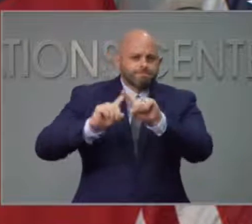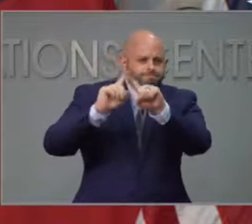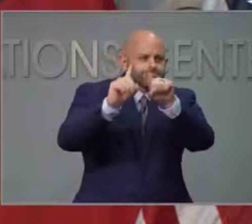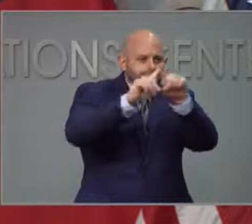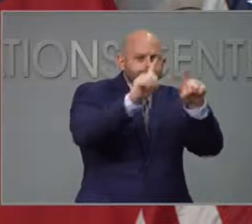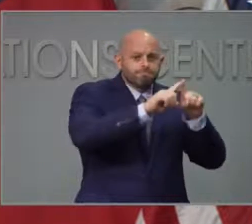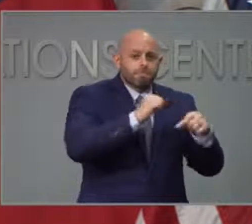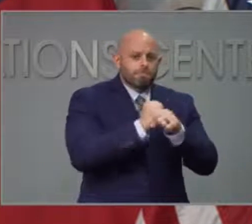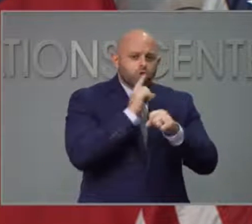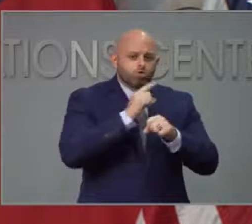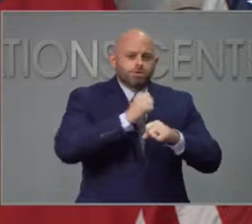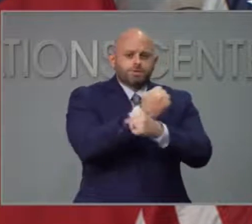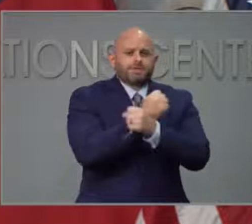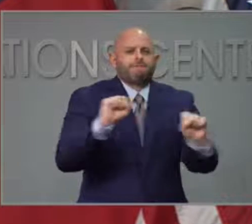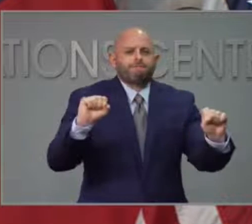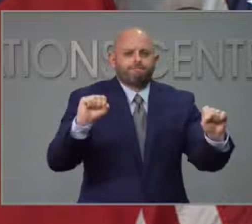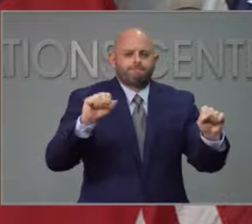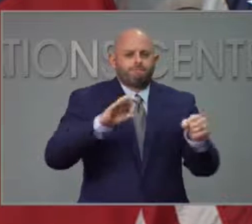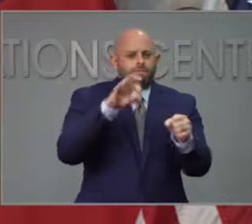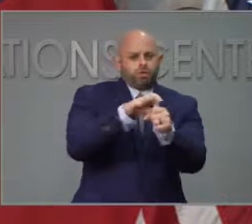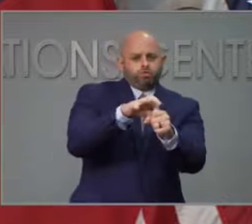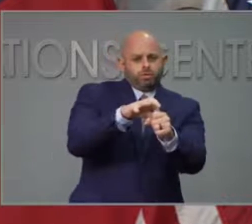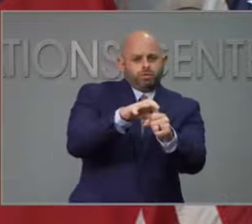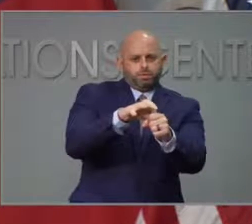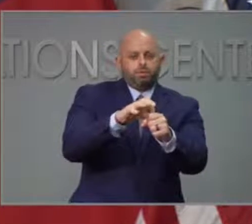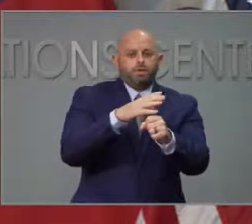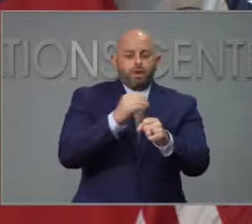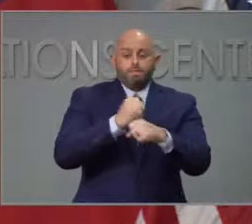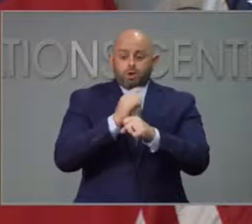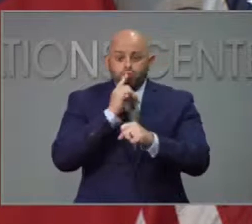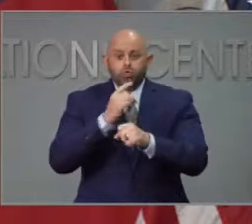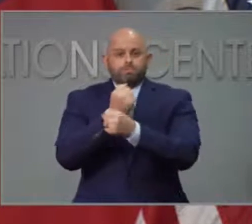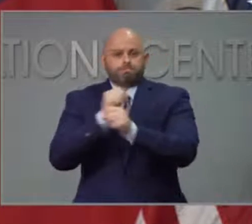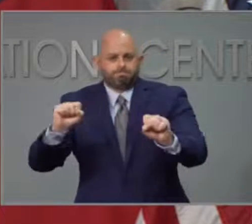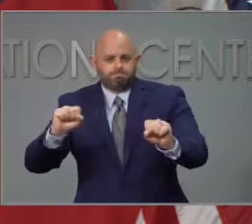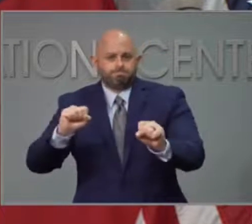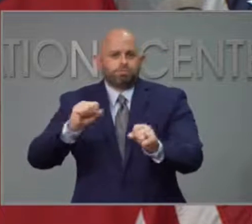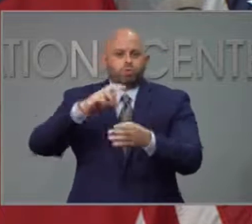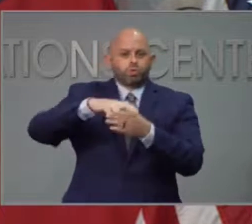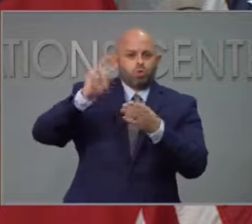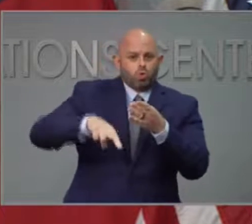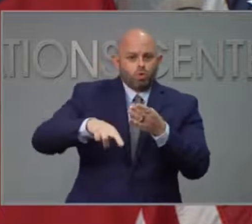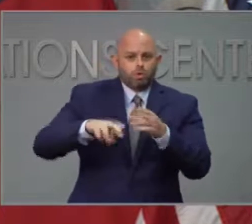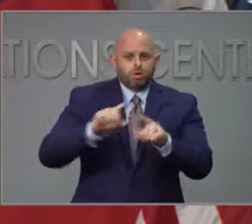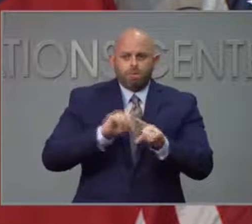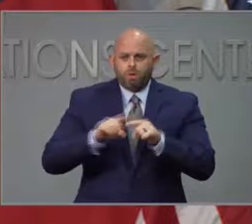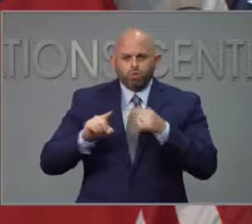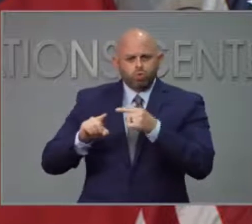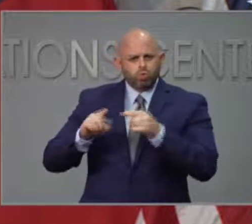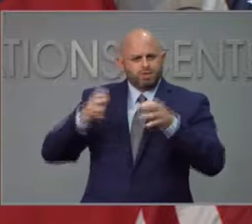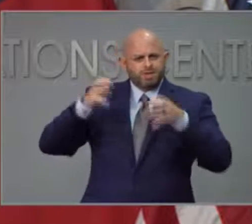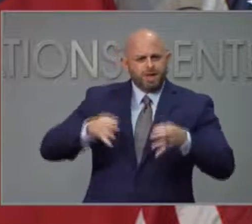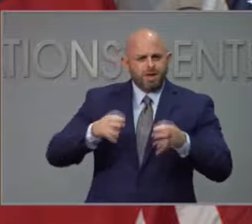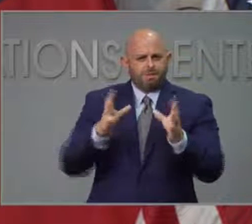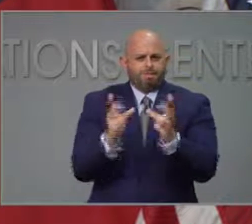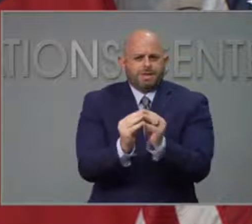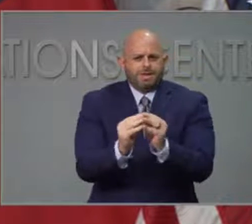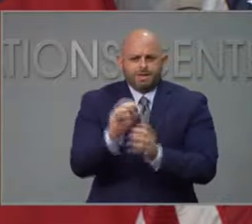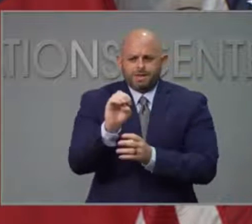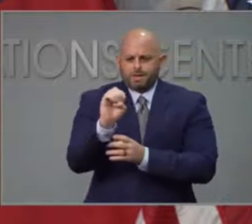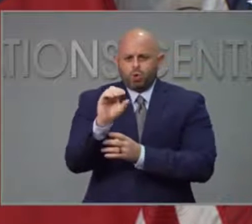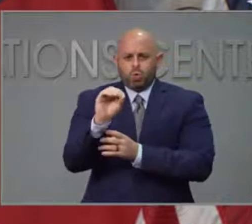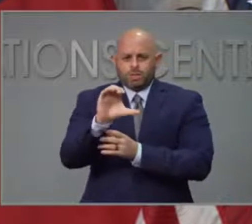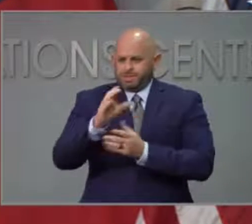and this is, if I'm not incorrect, the first time you guys have chosen EOC as your location. Can you just